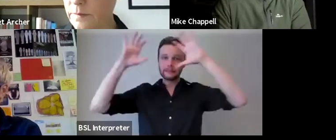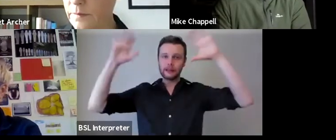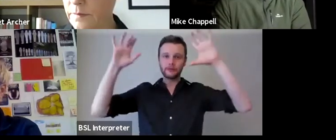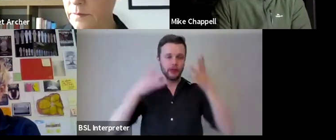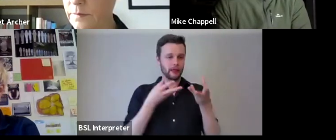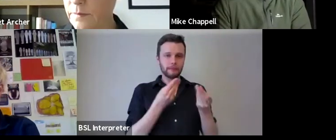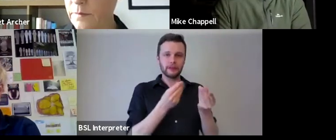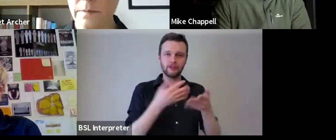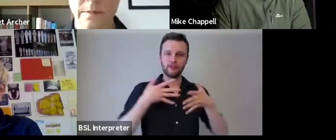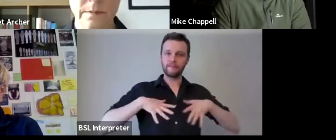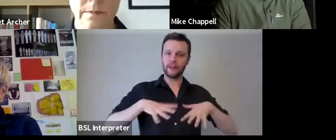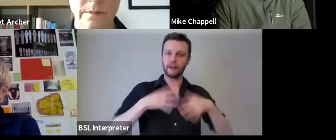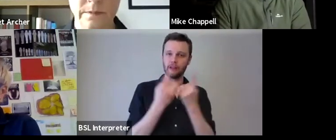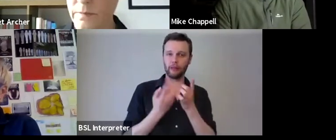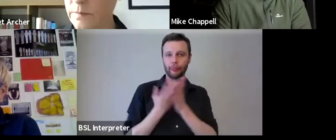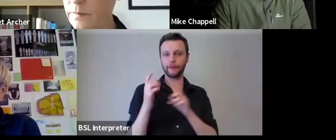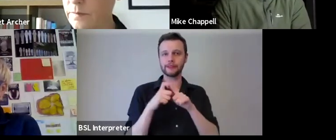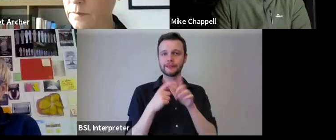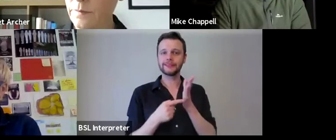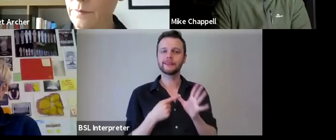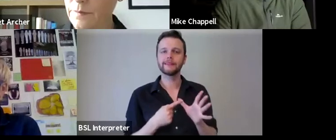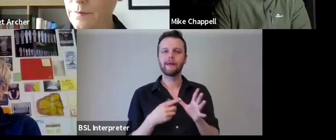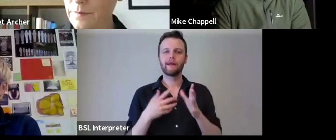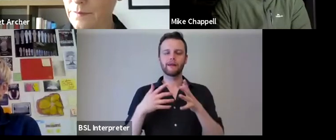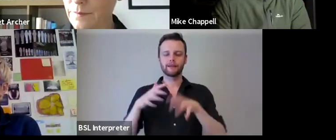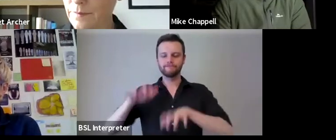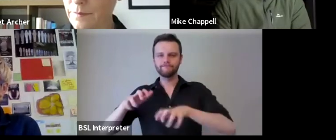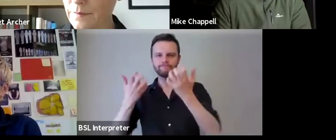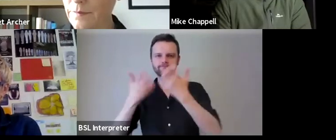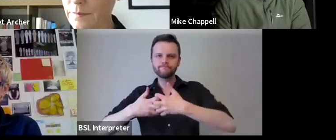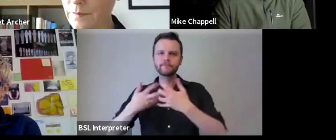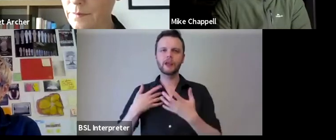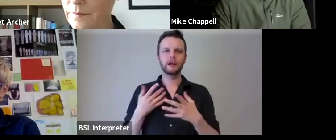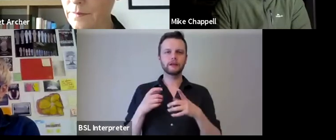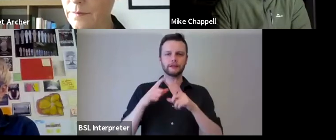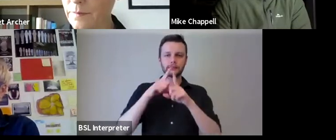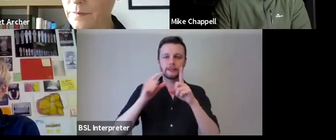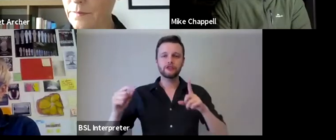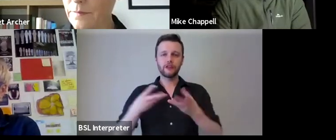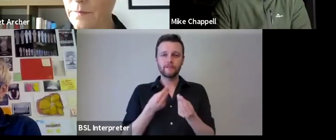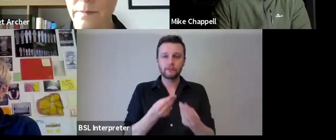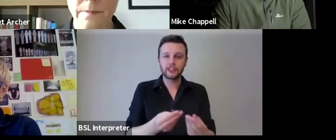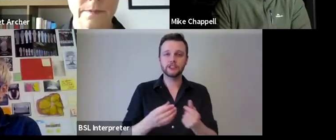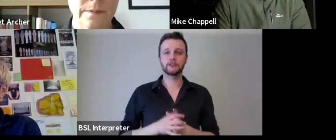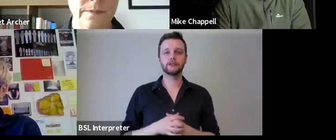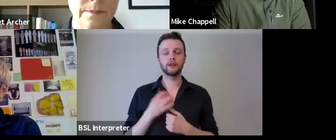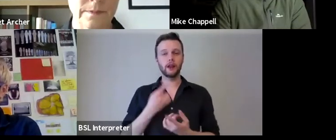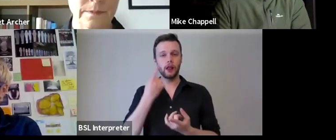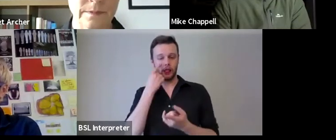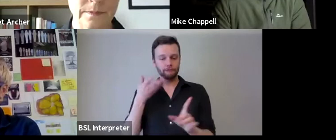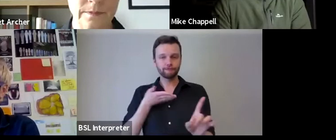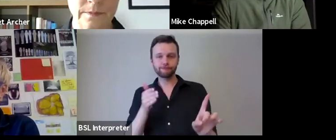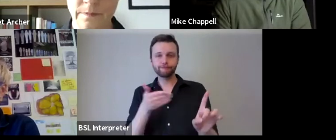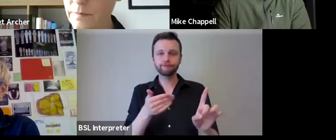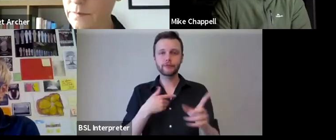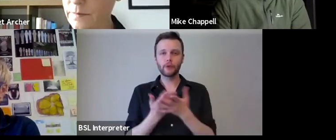fashion objects using data, computational simulation, digital fabrication, and I navigate with their procedures and